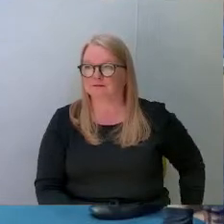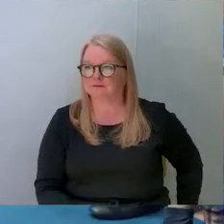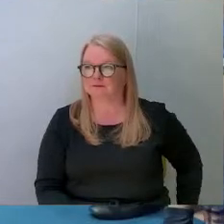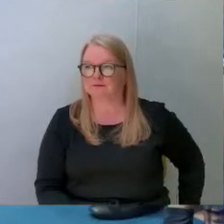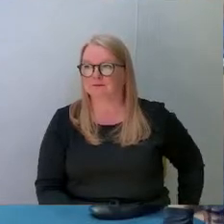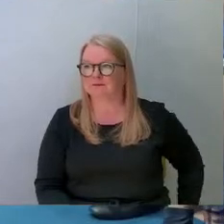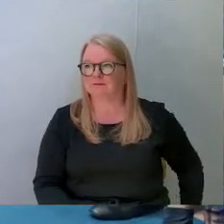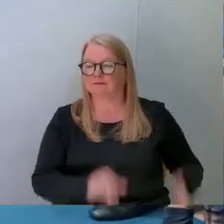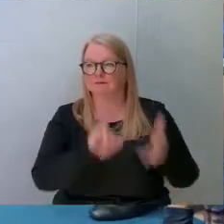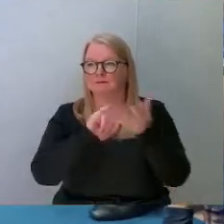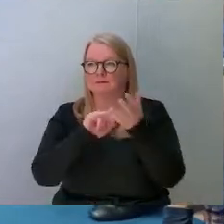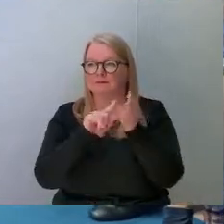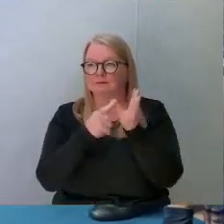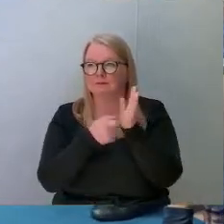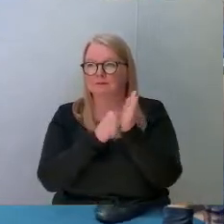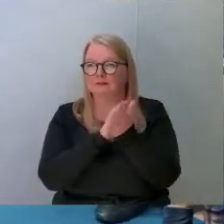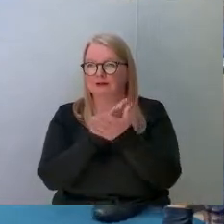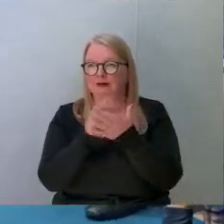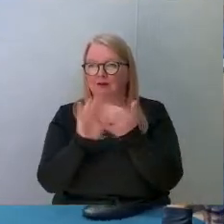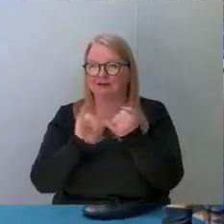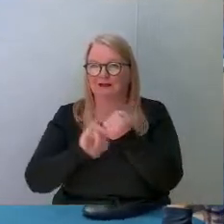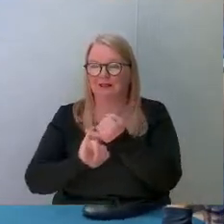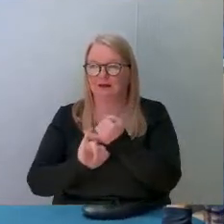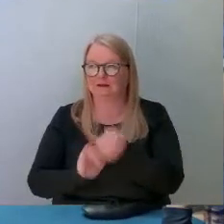Sarah Sali.